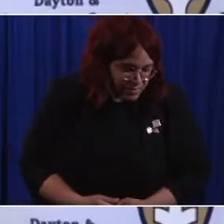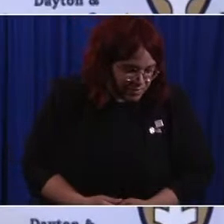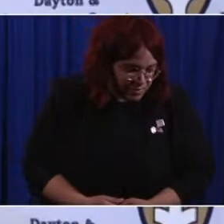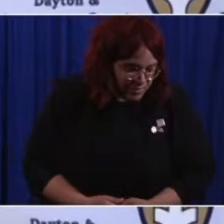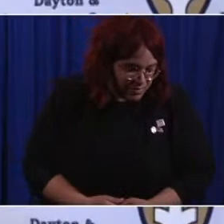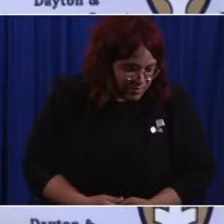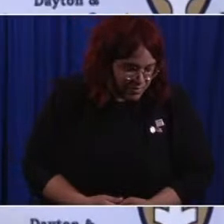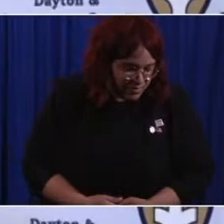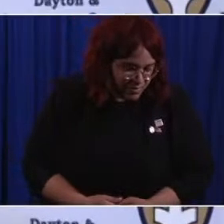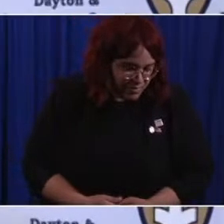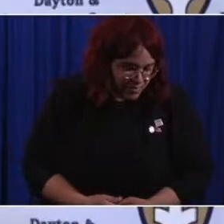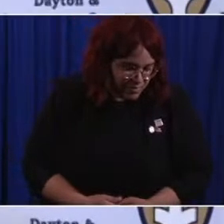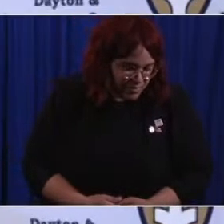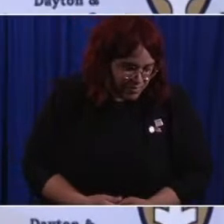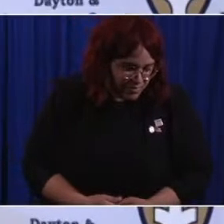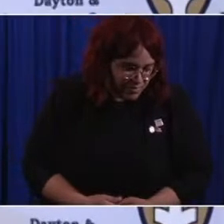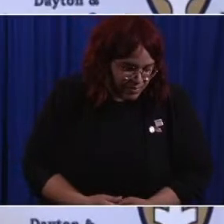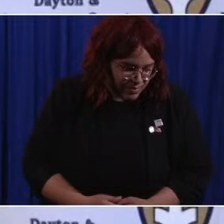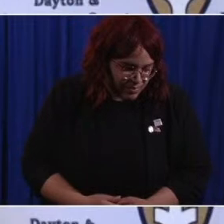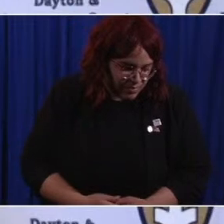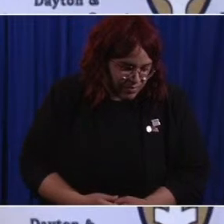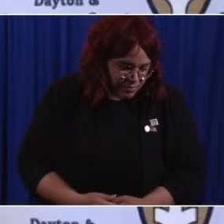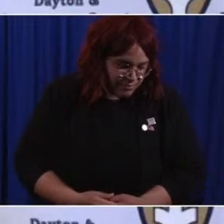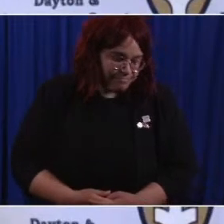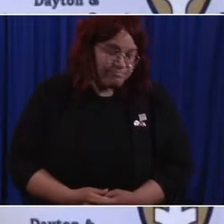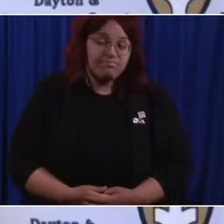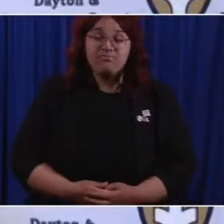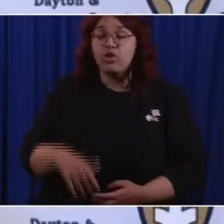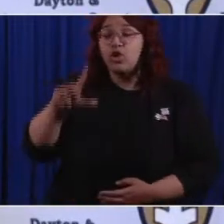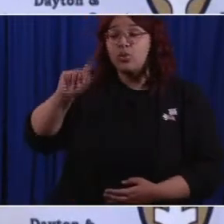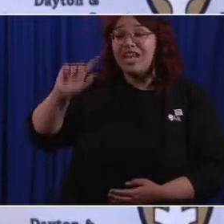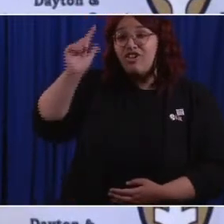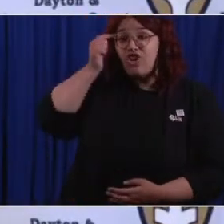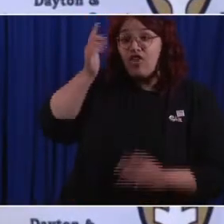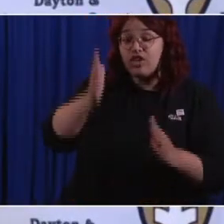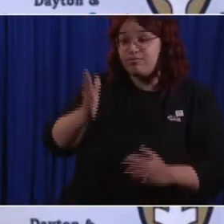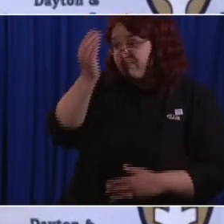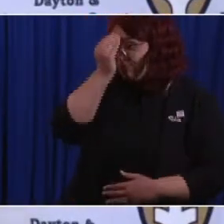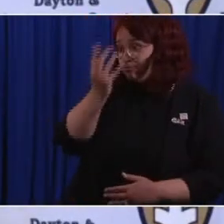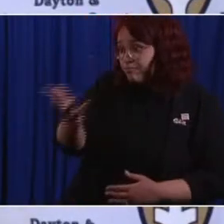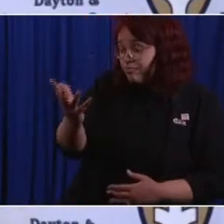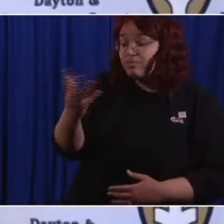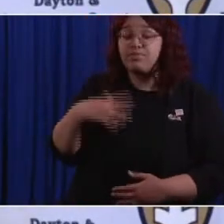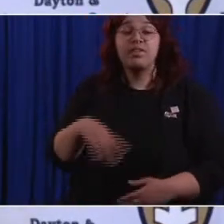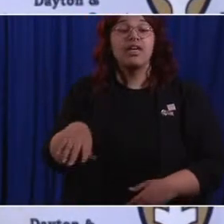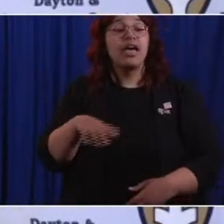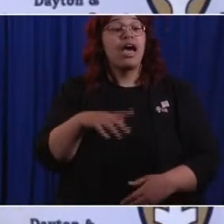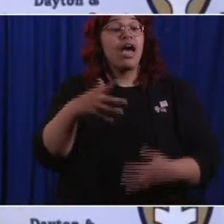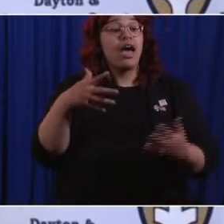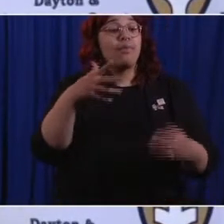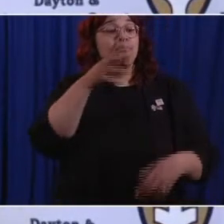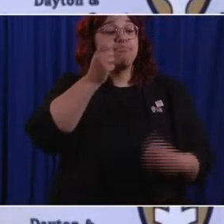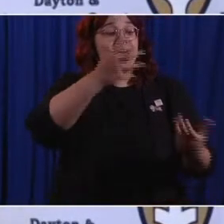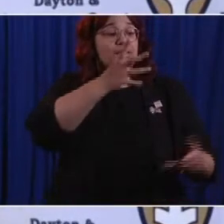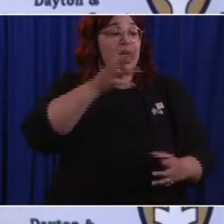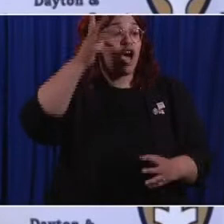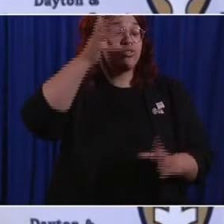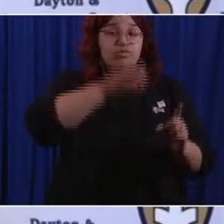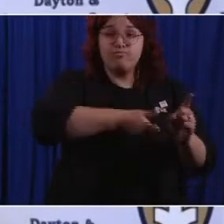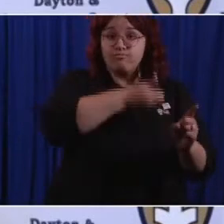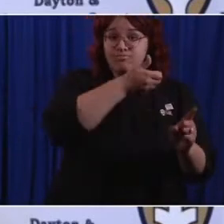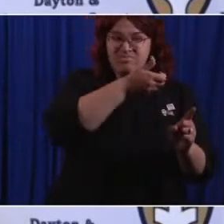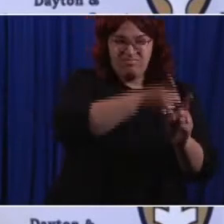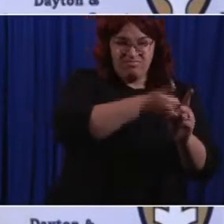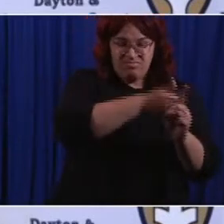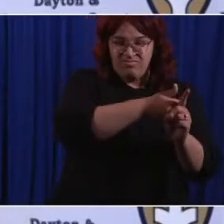Lieutenant Governor, I spoke with several Asian American parents this morning, those parents from Upper Arlington, from your community. I know